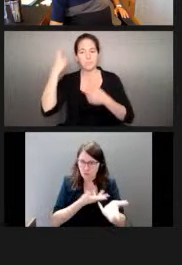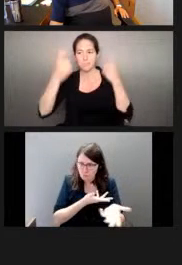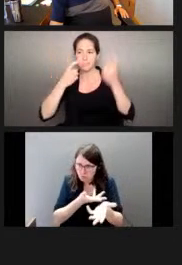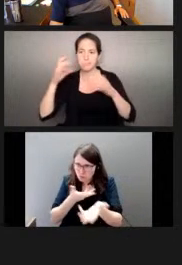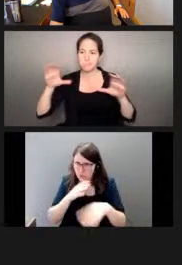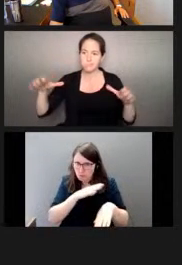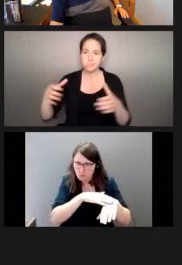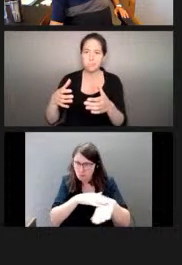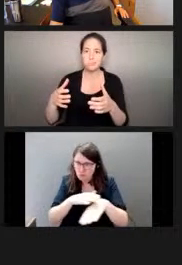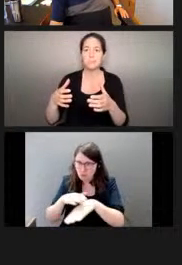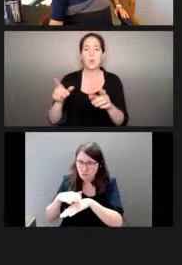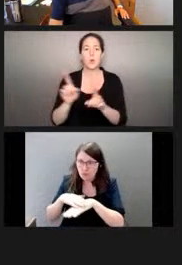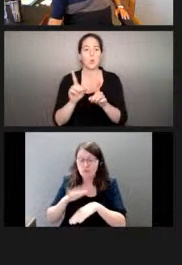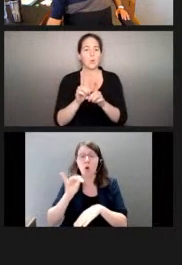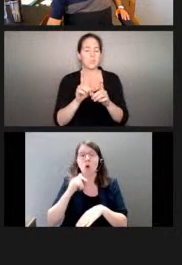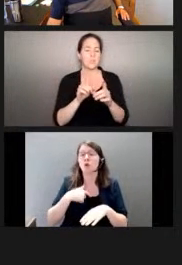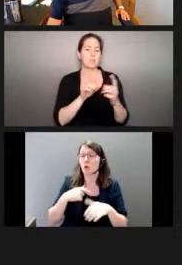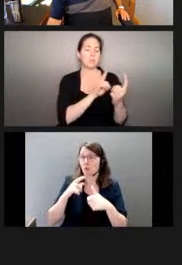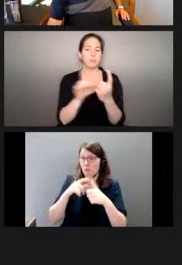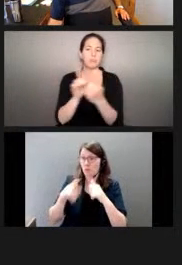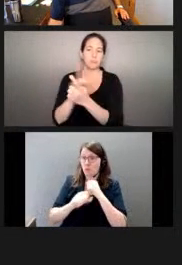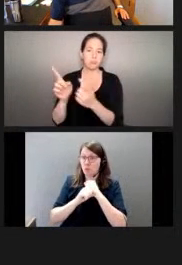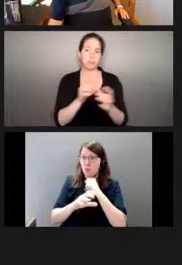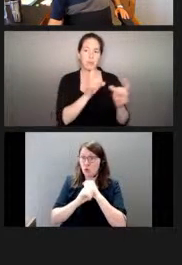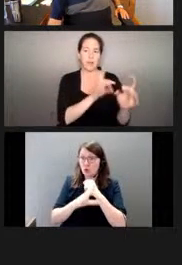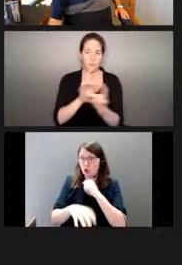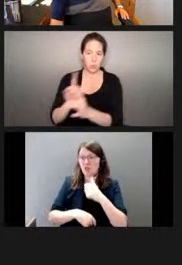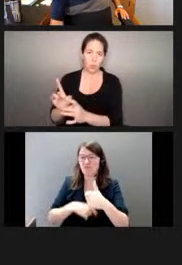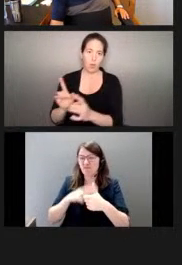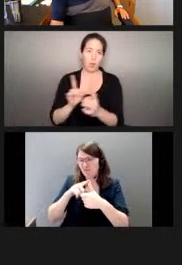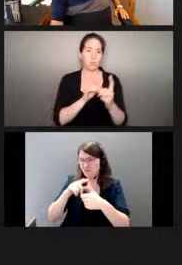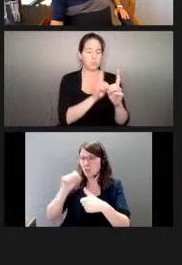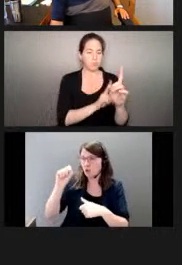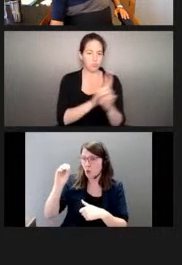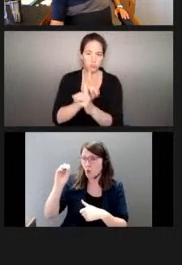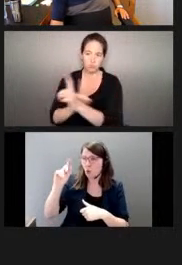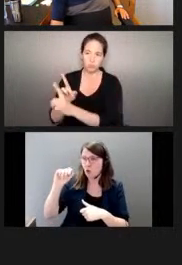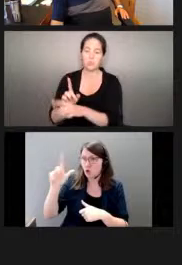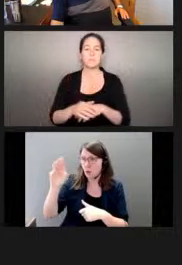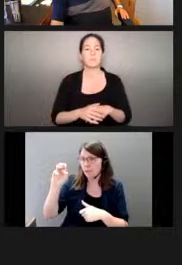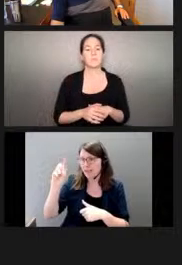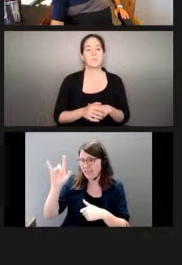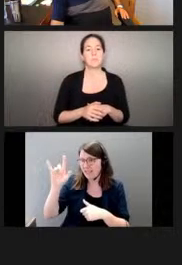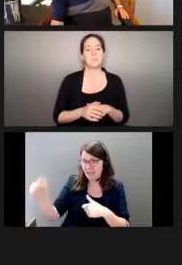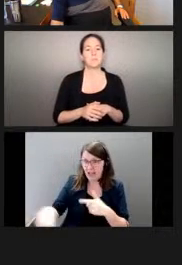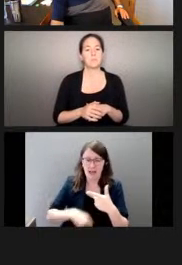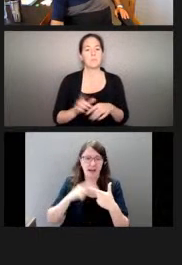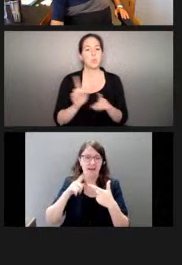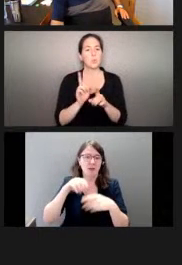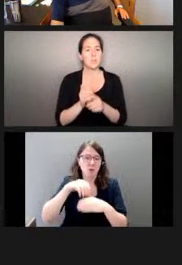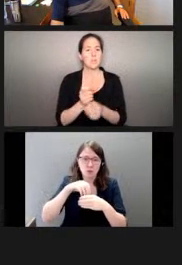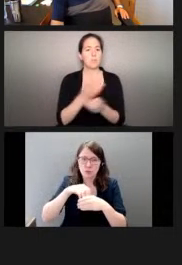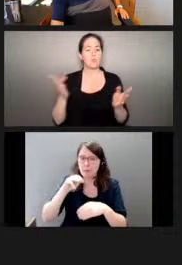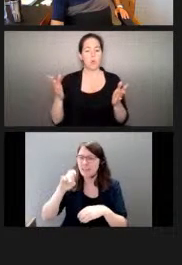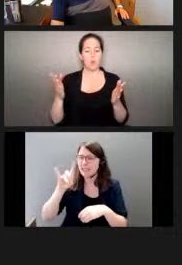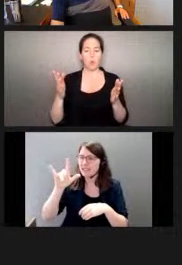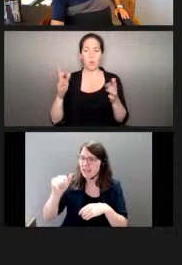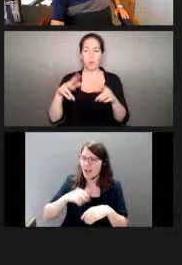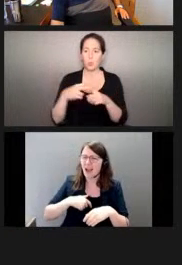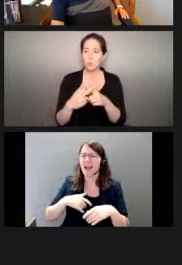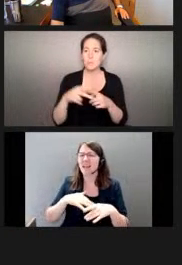tools, including advertising, social media, earned media, and utilizing our network of stakeholders to help